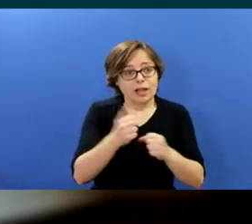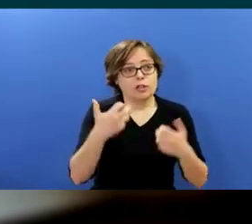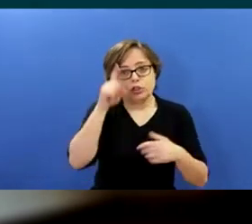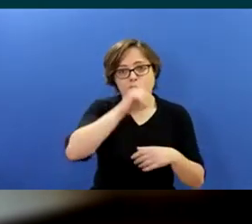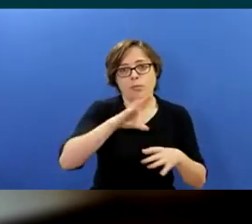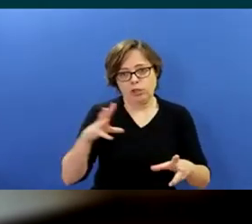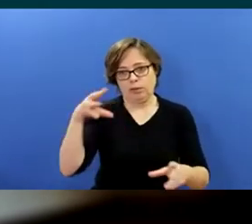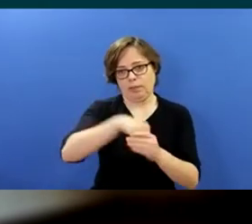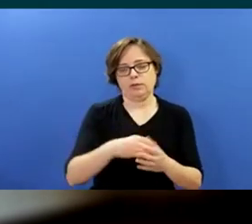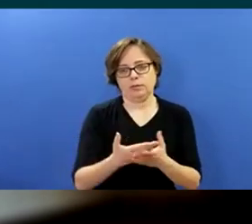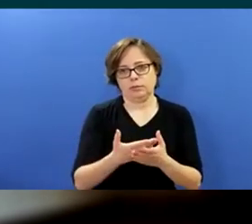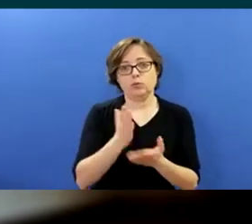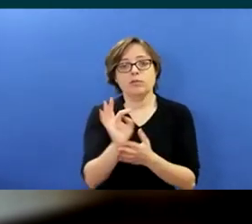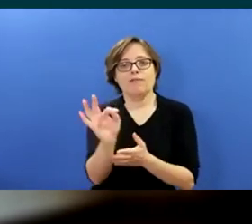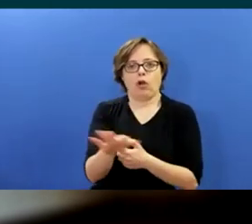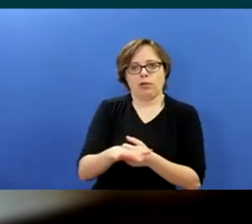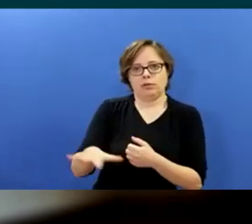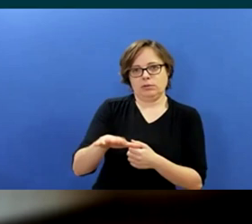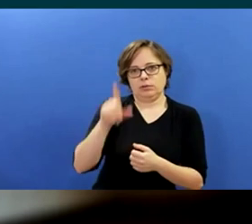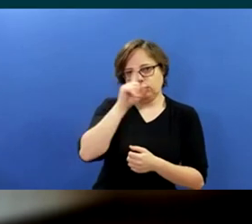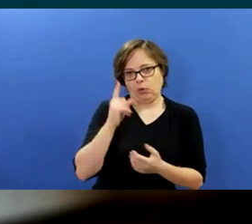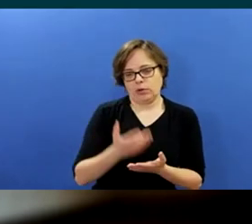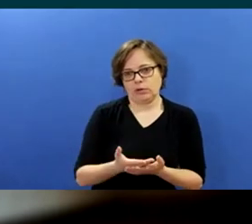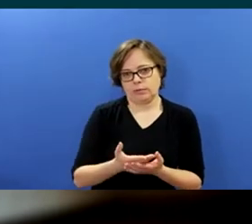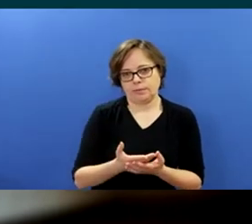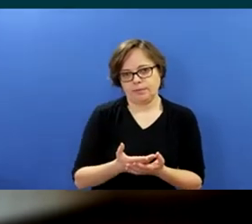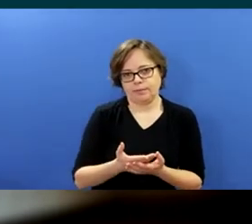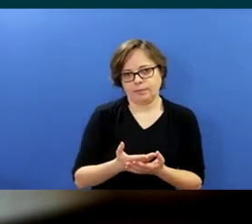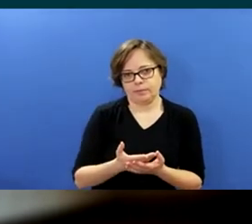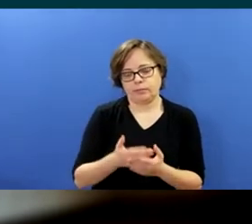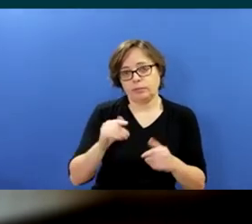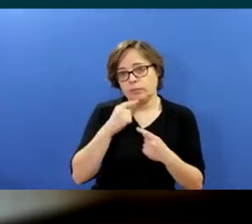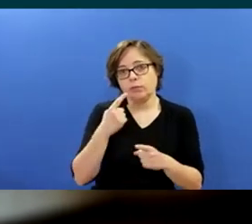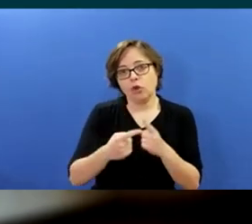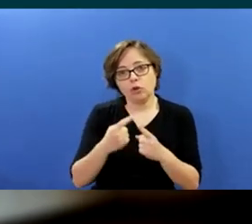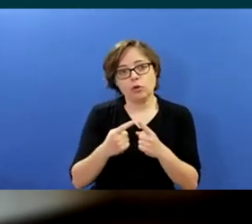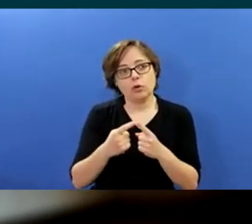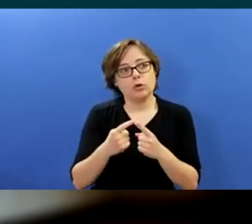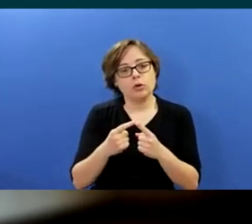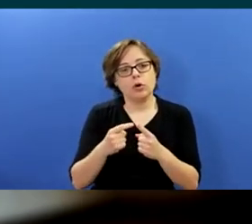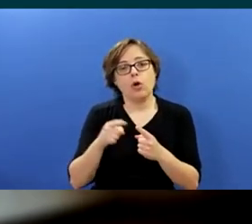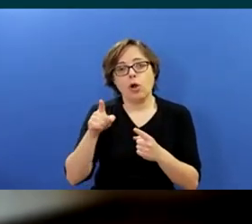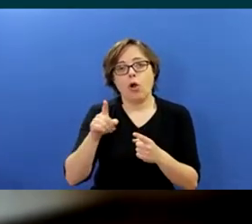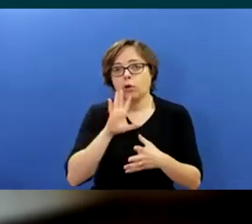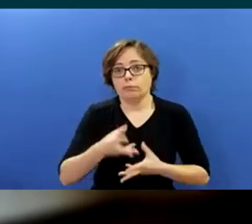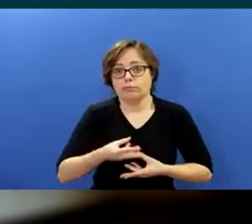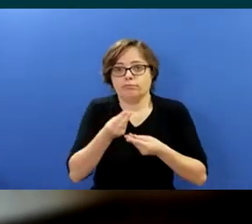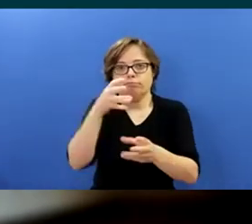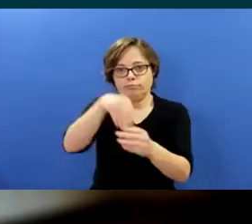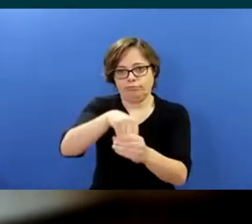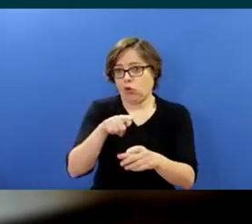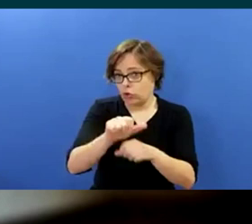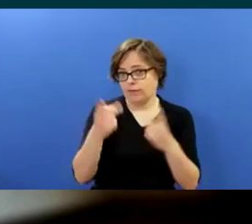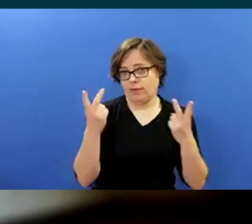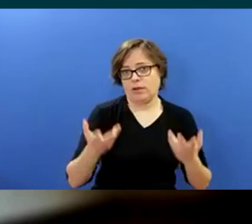contribute to some extent. And it's very important when you launch some processes